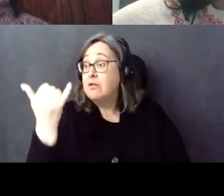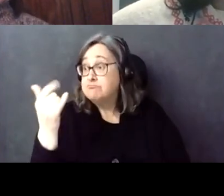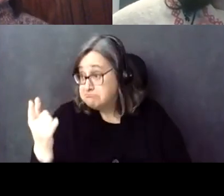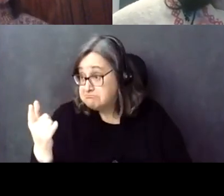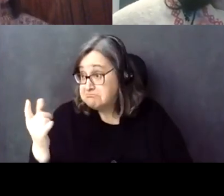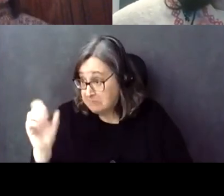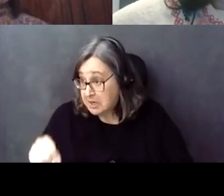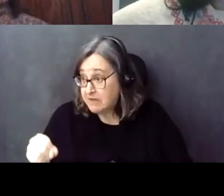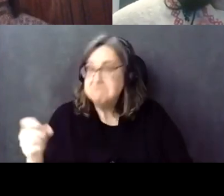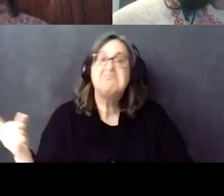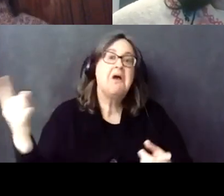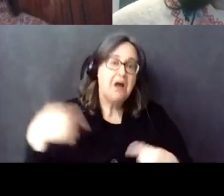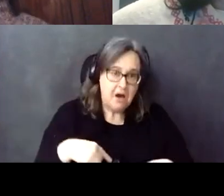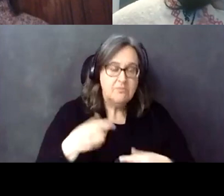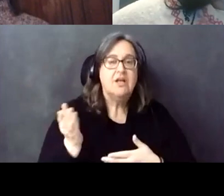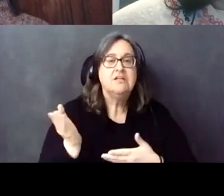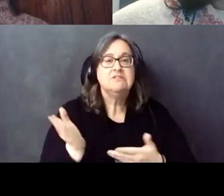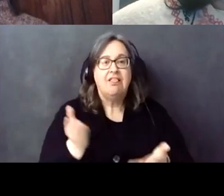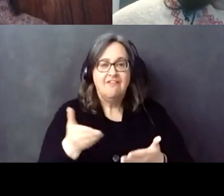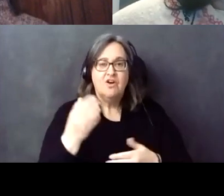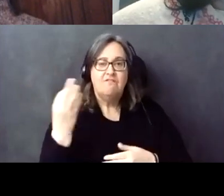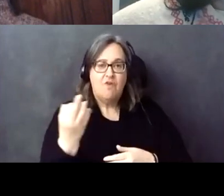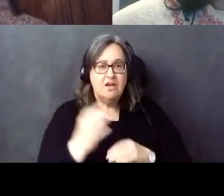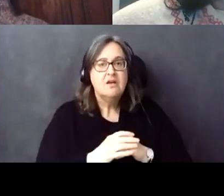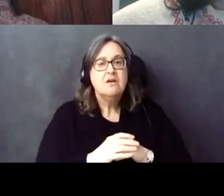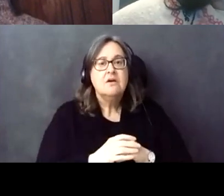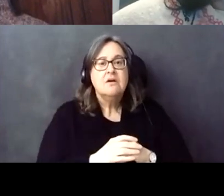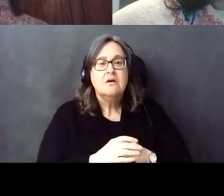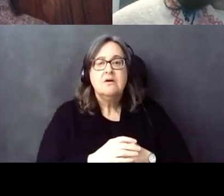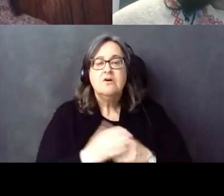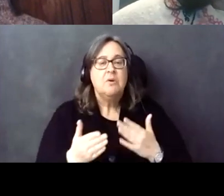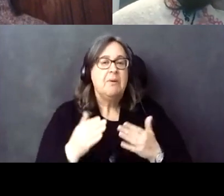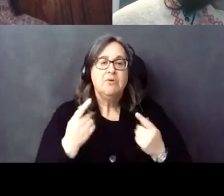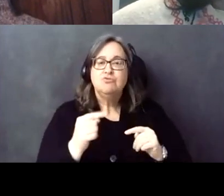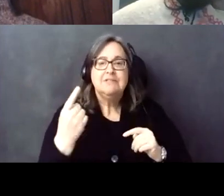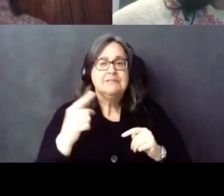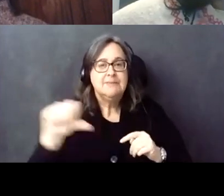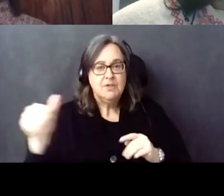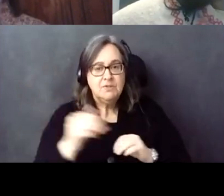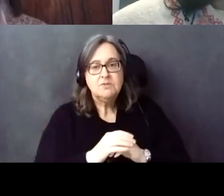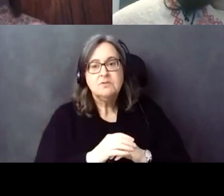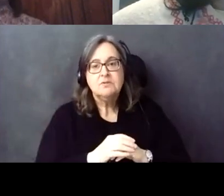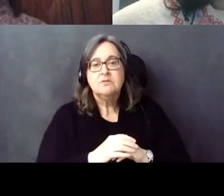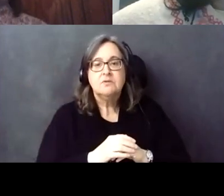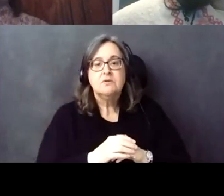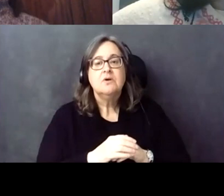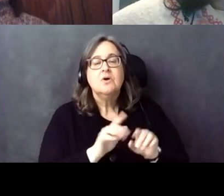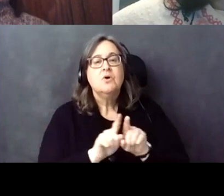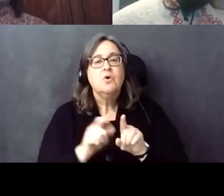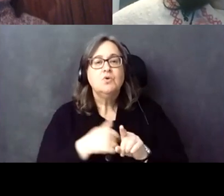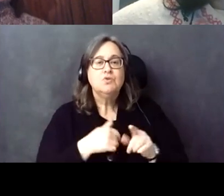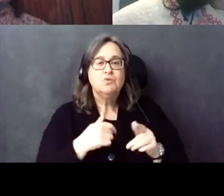come and do deliveries for us on Fridays, or we try to do it through some other manner. And then the other thing is we also get a